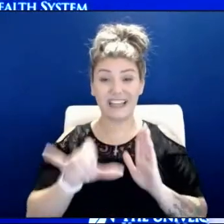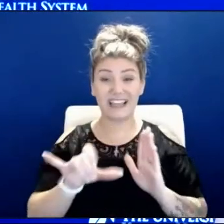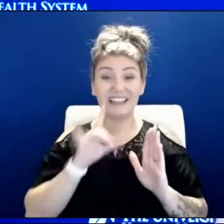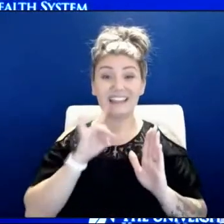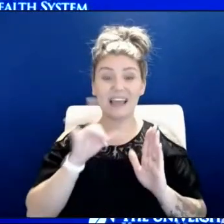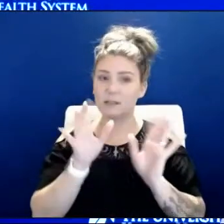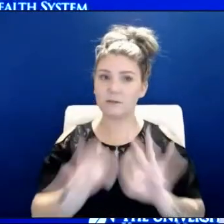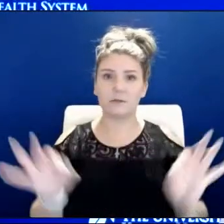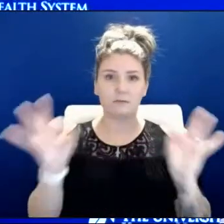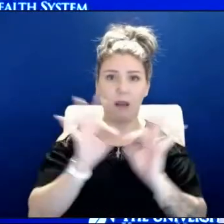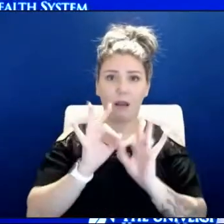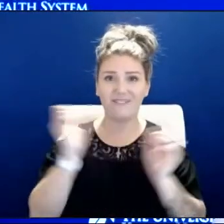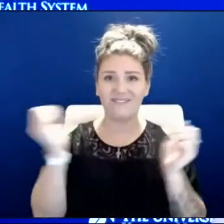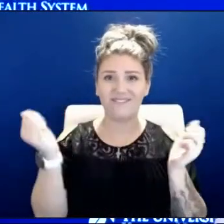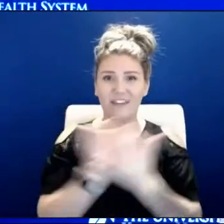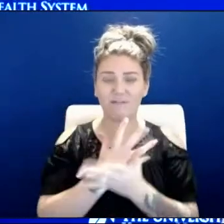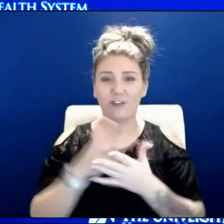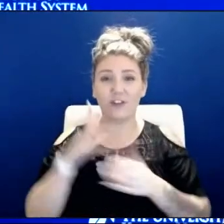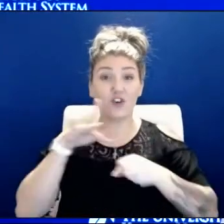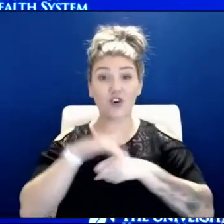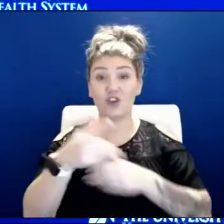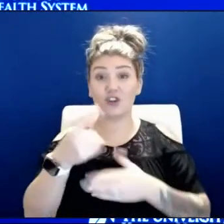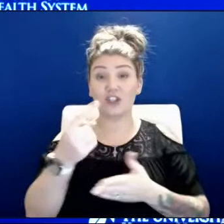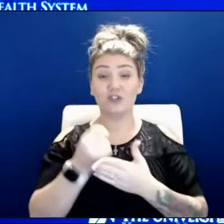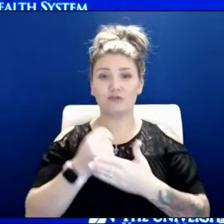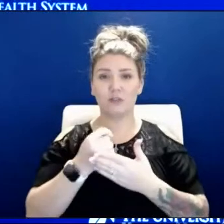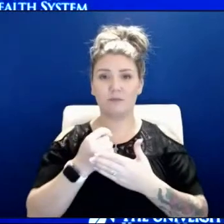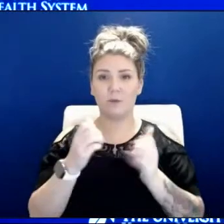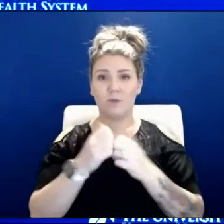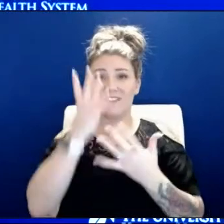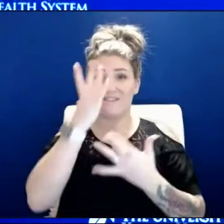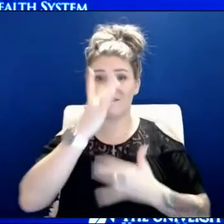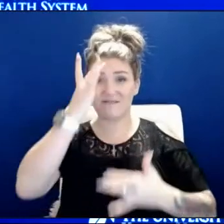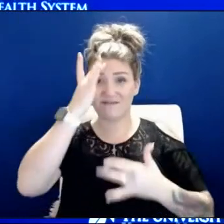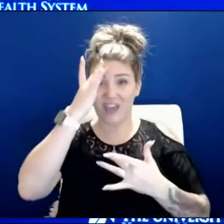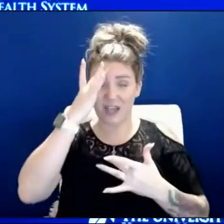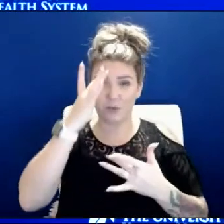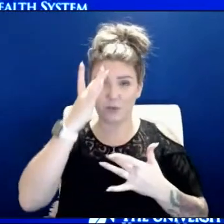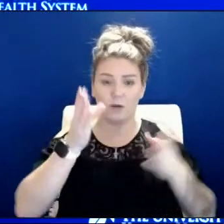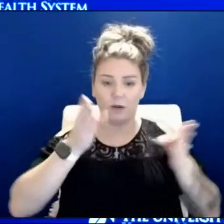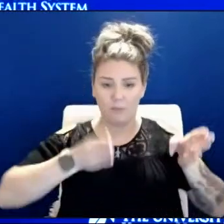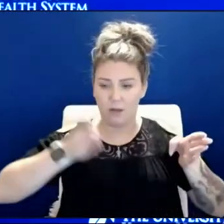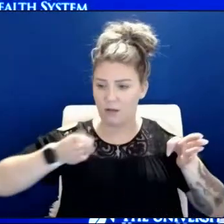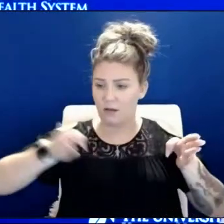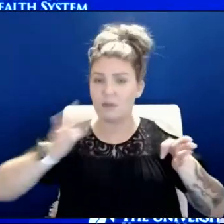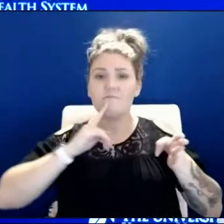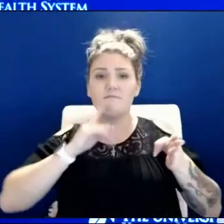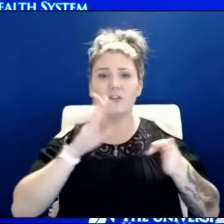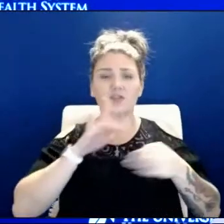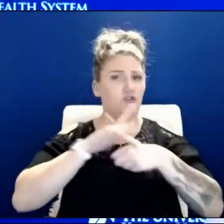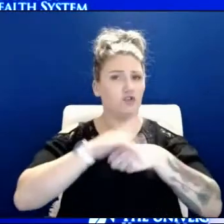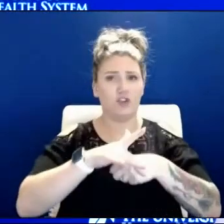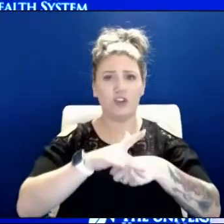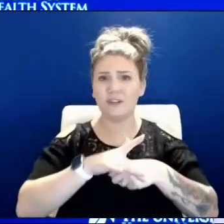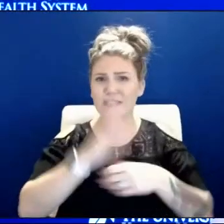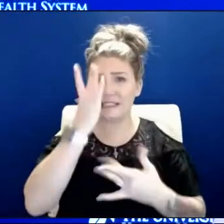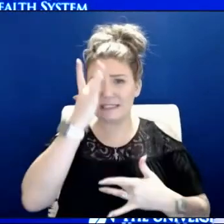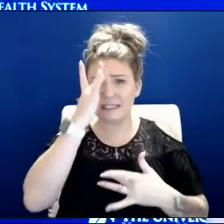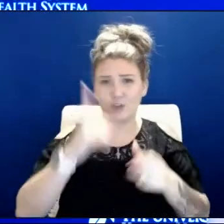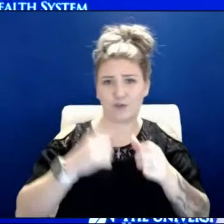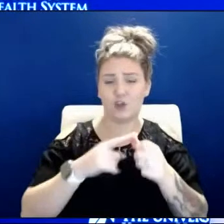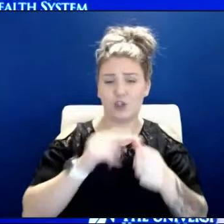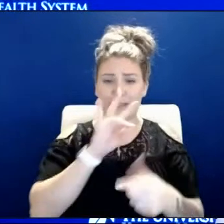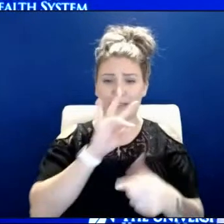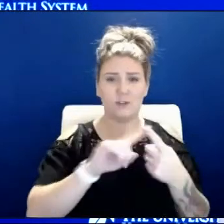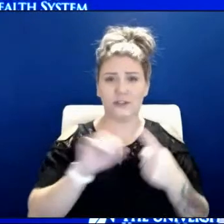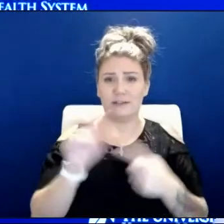things. Early treatment in these viral stages, which is very early in disease, the first 7 to 10 days, the early